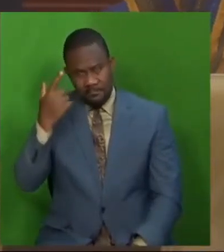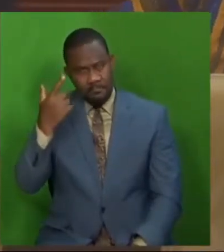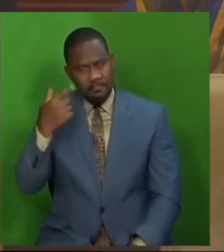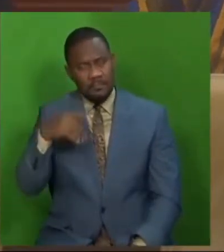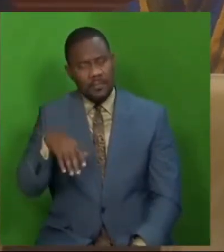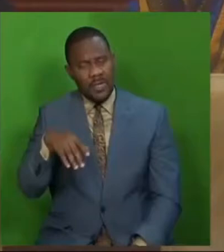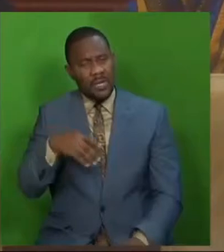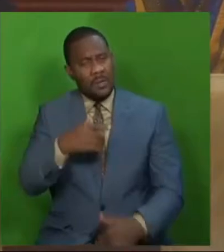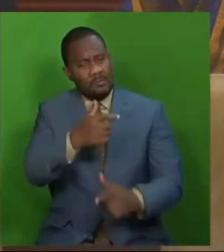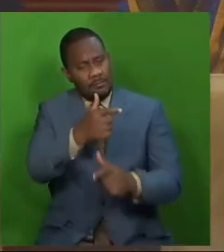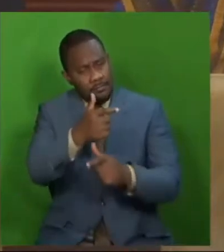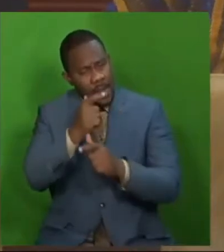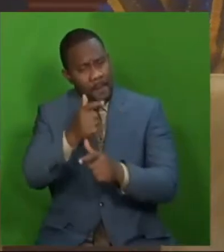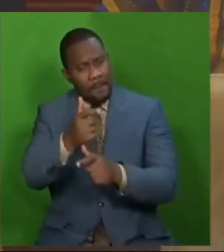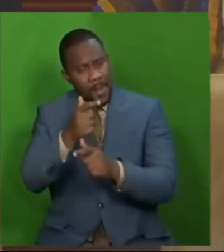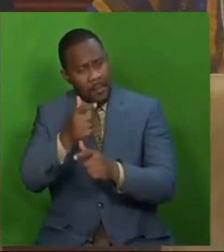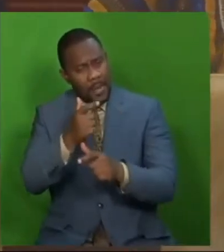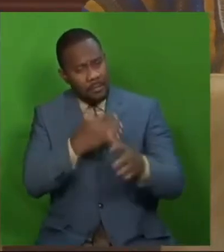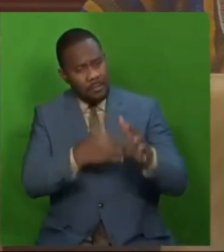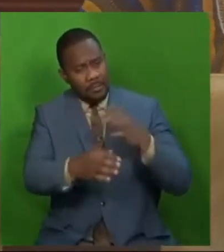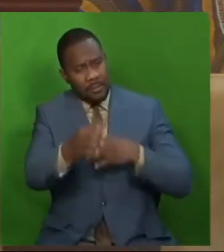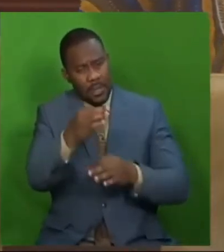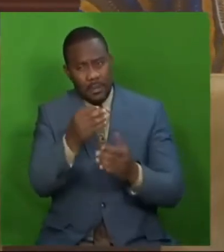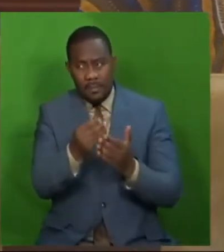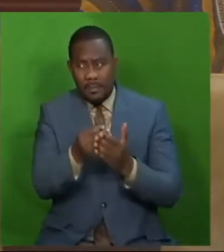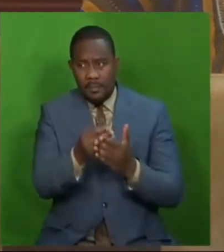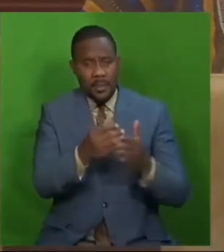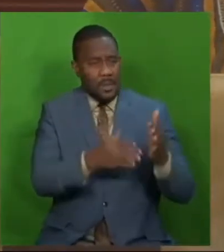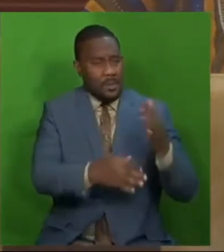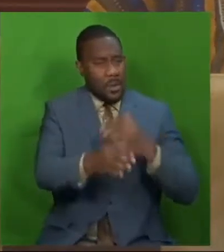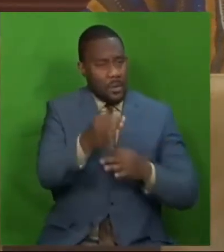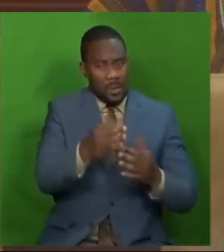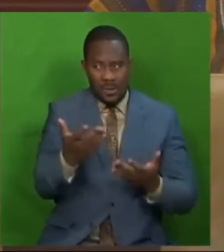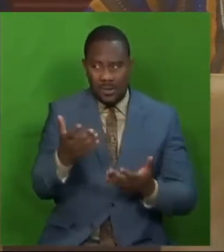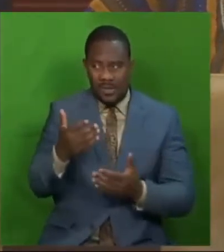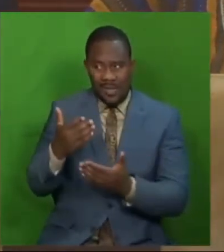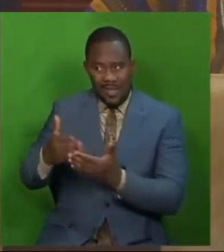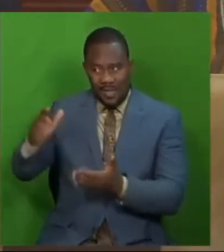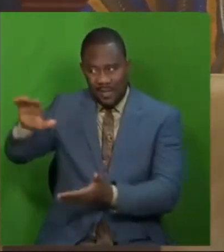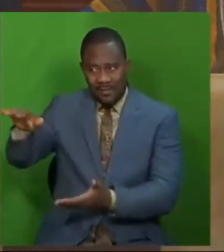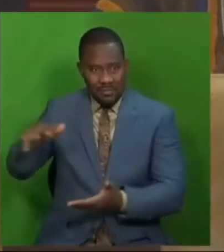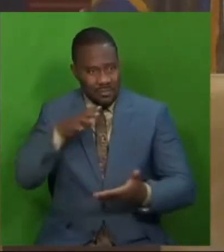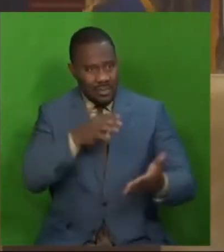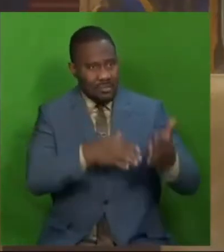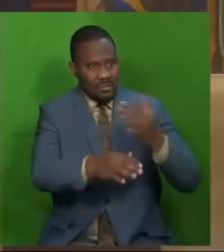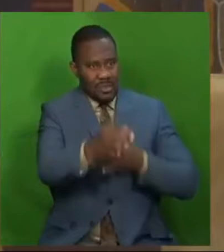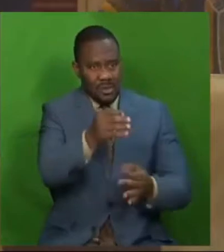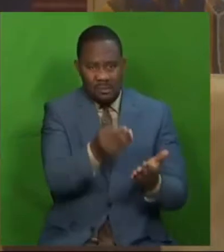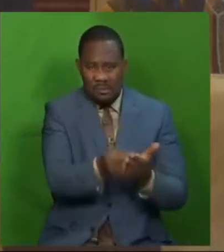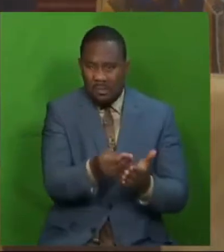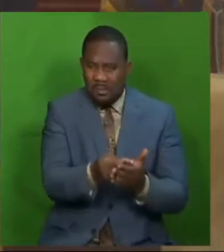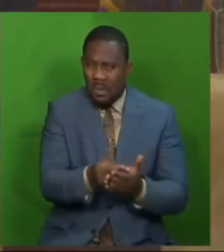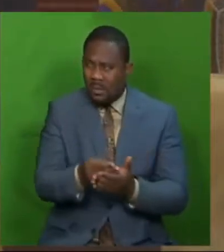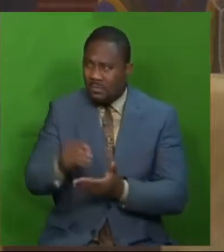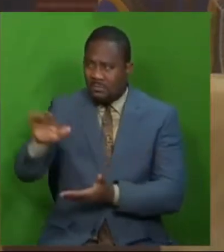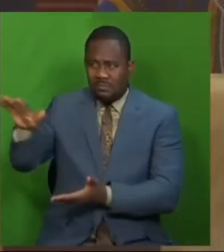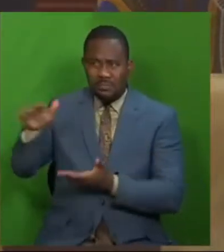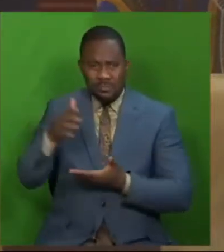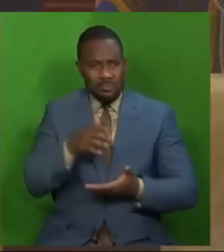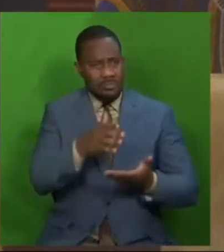debt collateralization and monetization of future revenue. But the government did not heed the